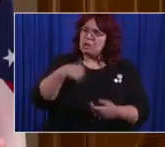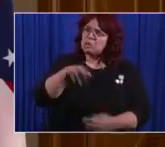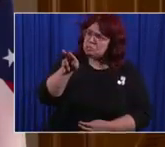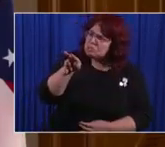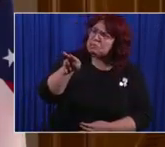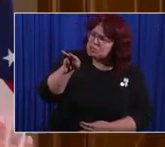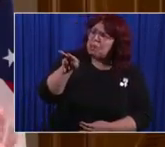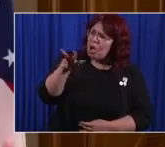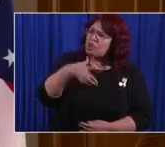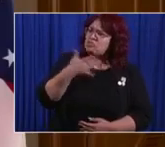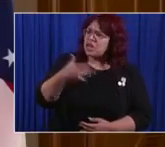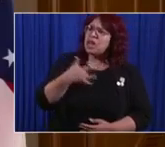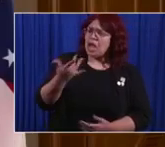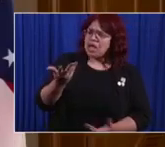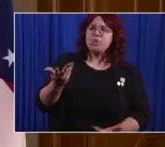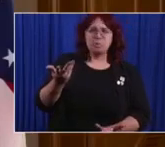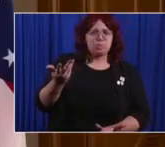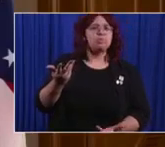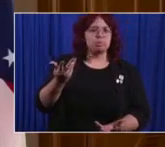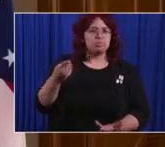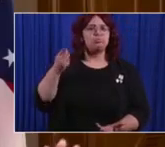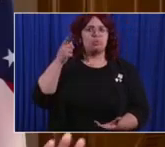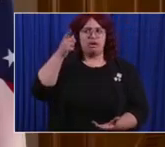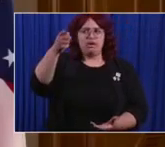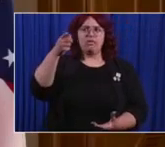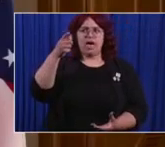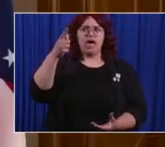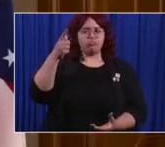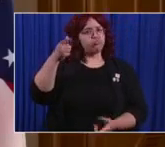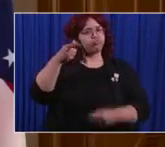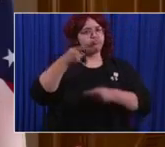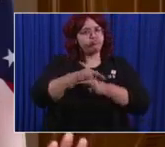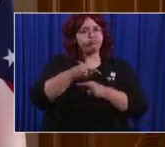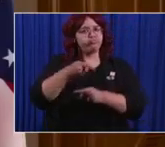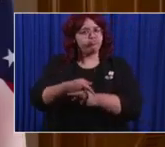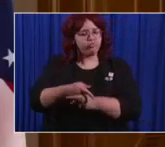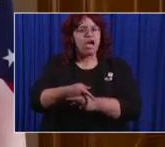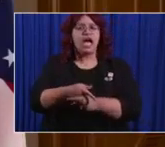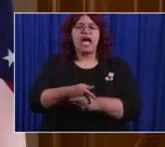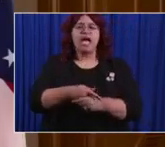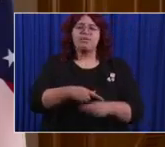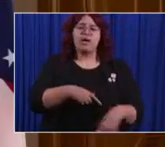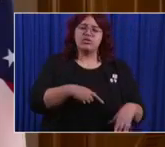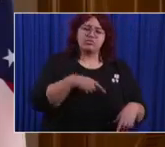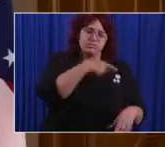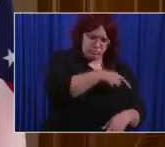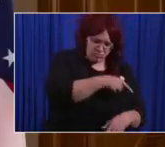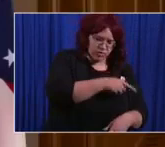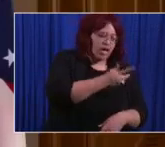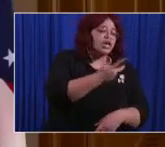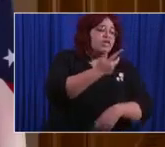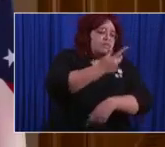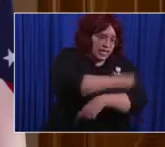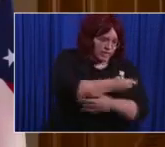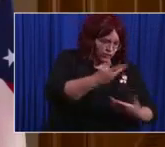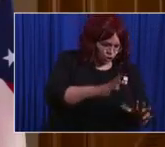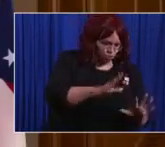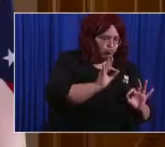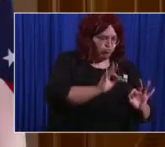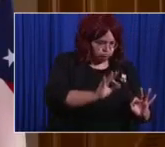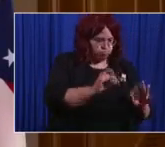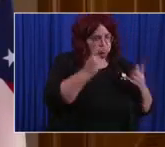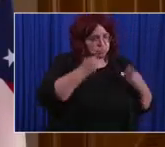very distinction between the vaccinated and the unvaccinated about what's safe for one and what is